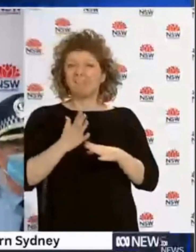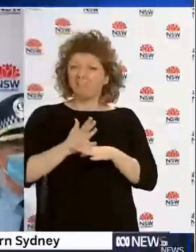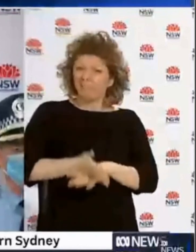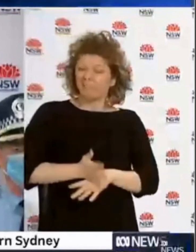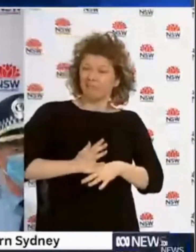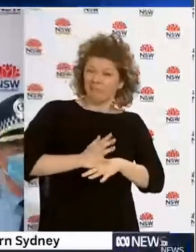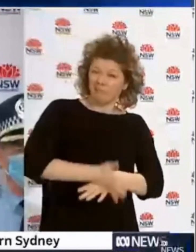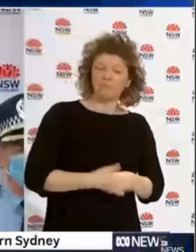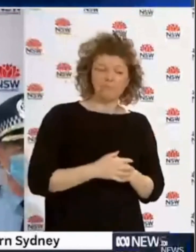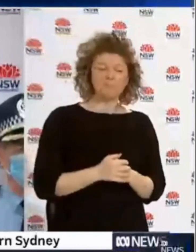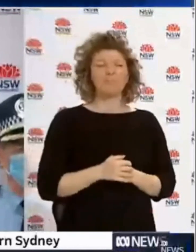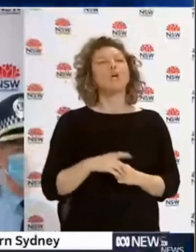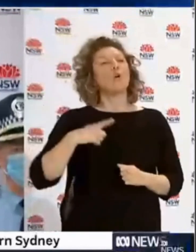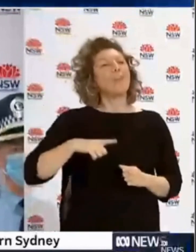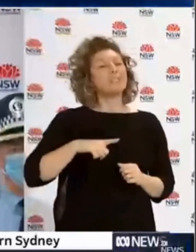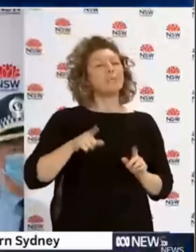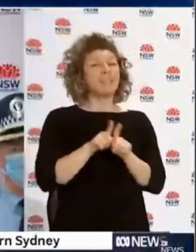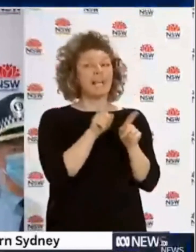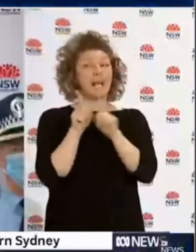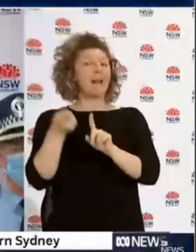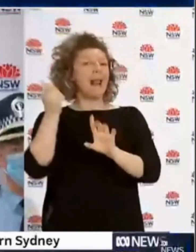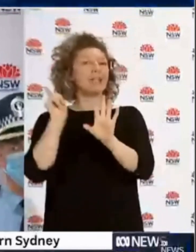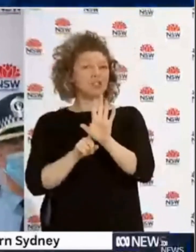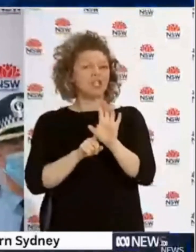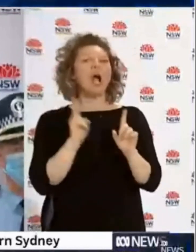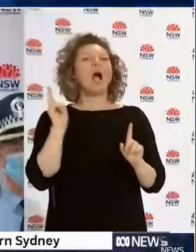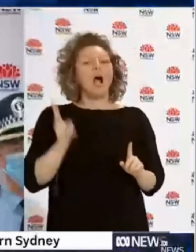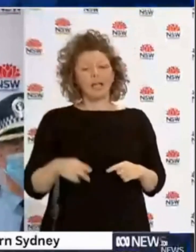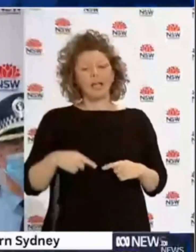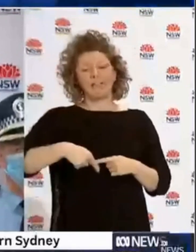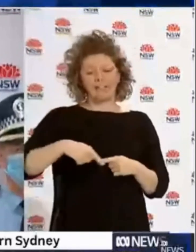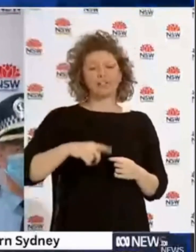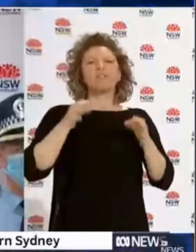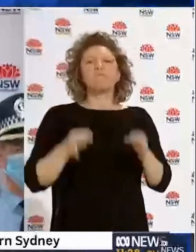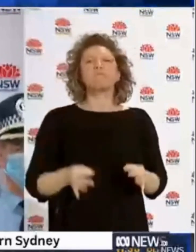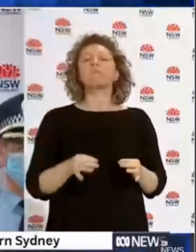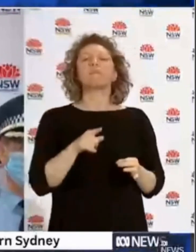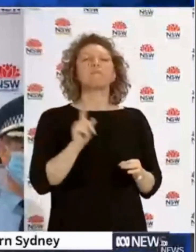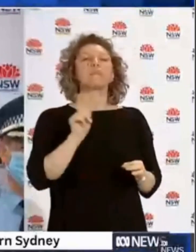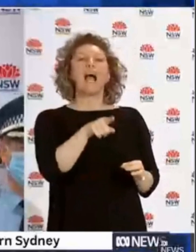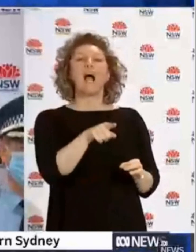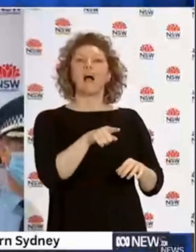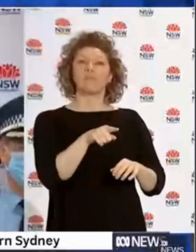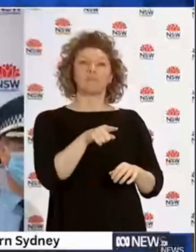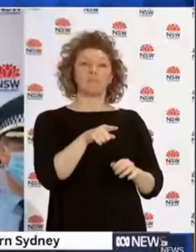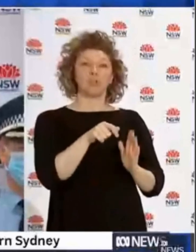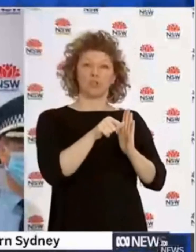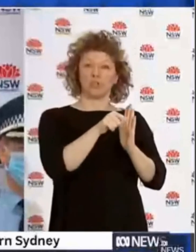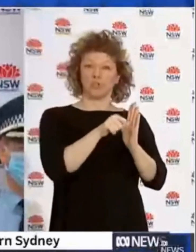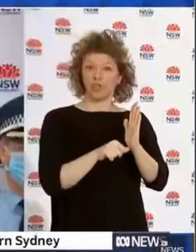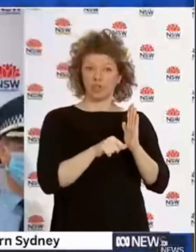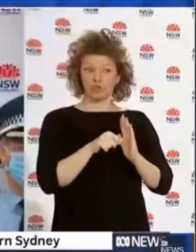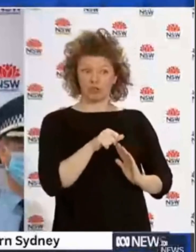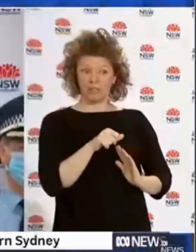previous situation, a decision was taken to ease back on the non-urgent elective surgery. All